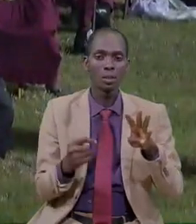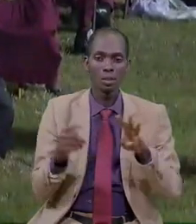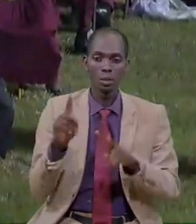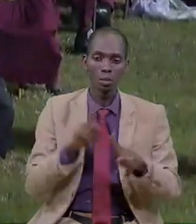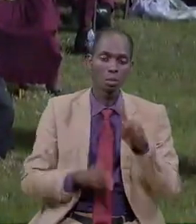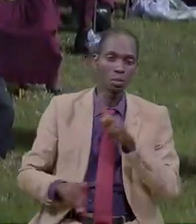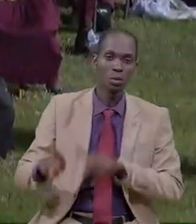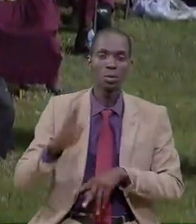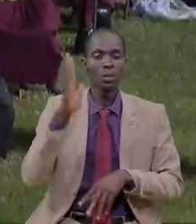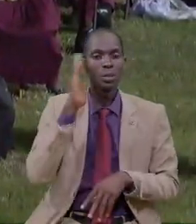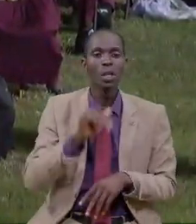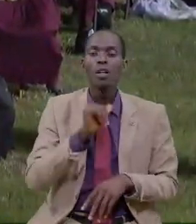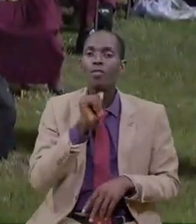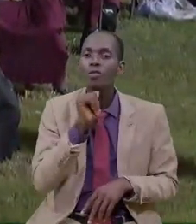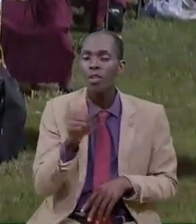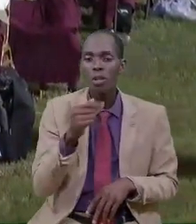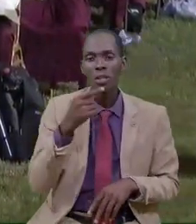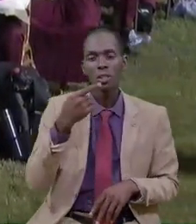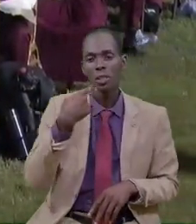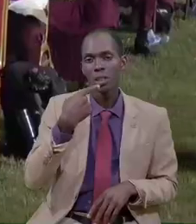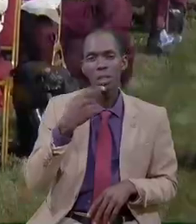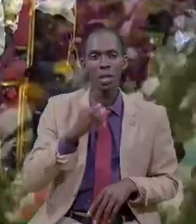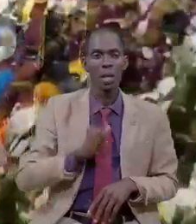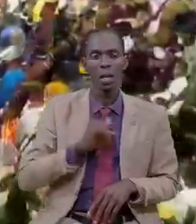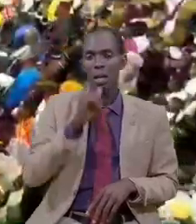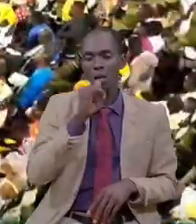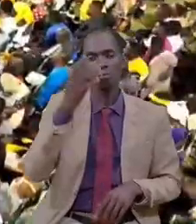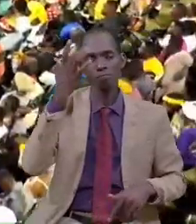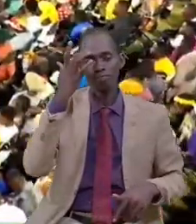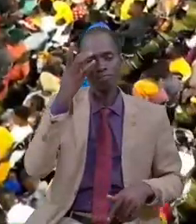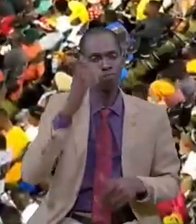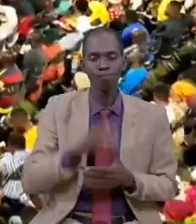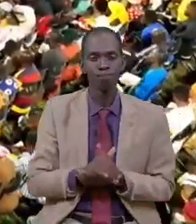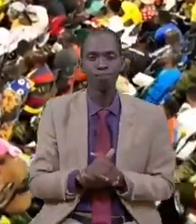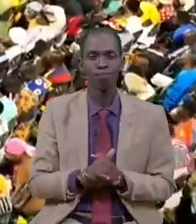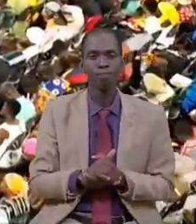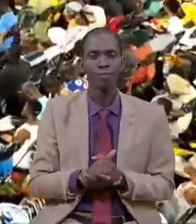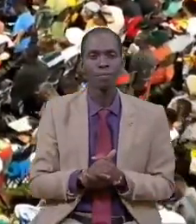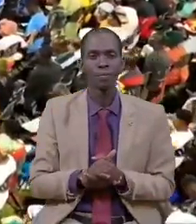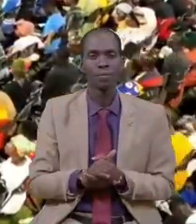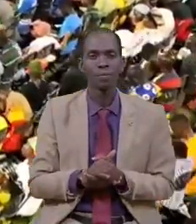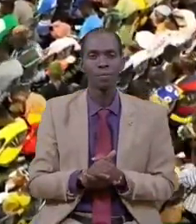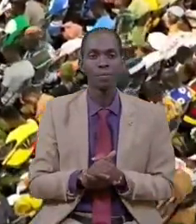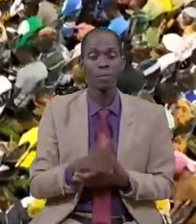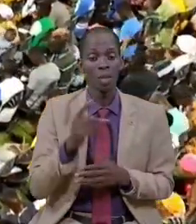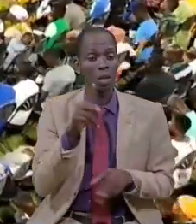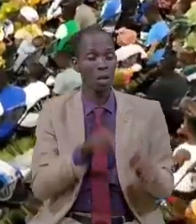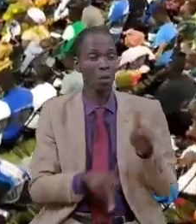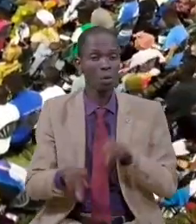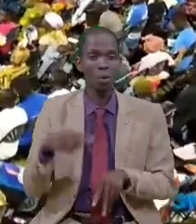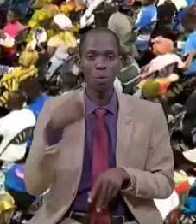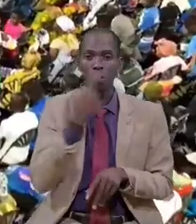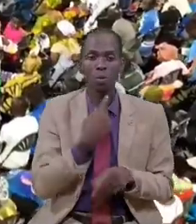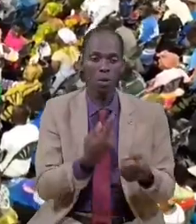not say, I am sick. Aucun habitant ne dit, je suis malade. The people who come